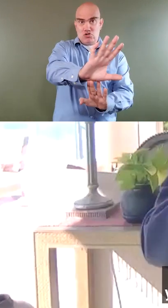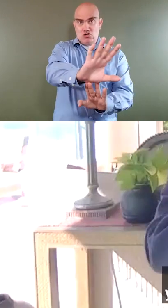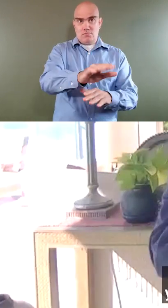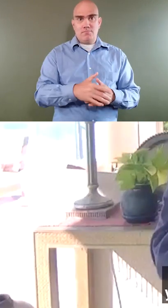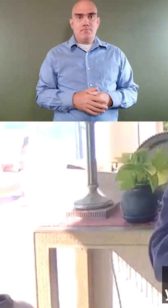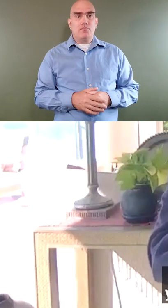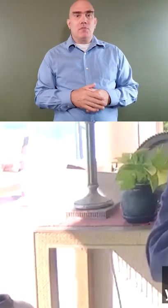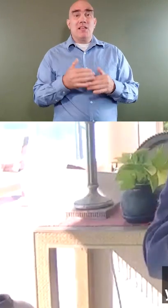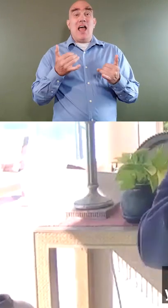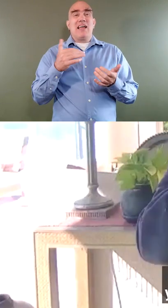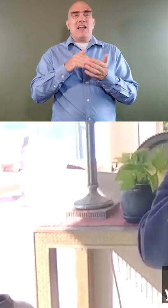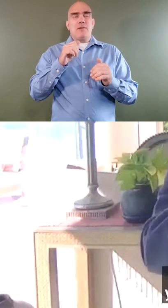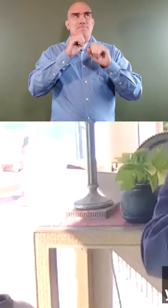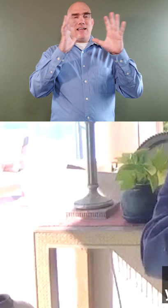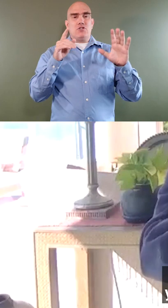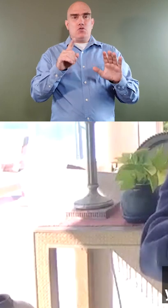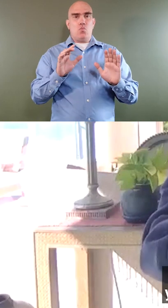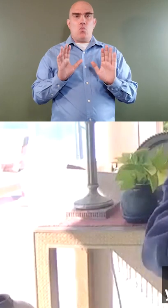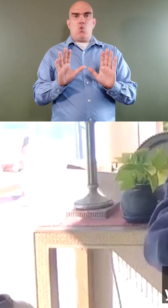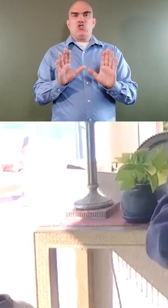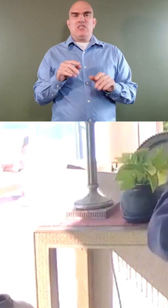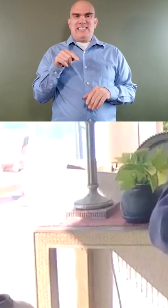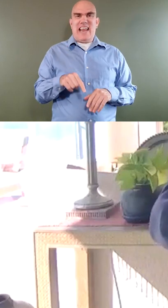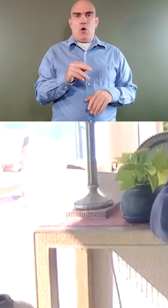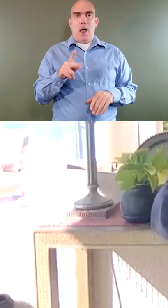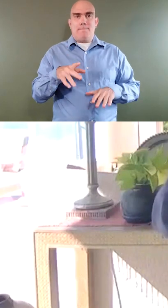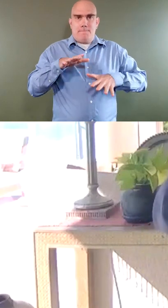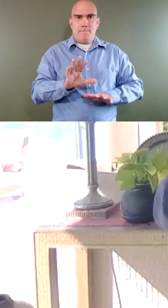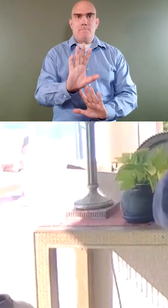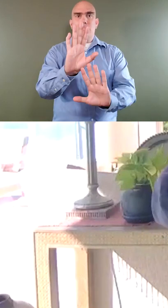And again, you imagine you're pushing down and up.